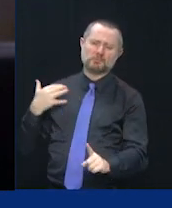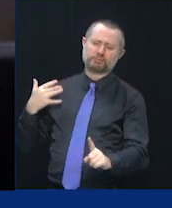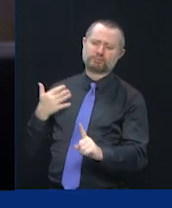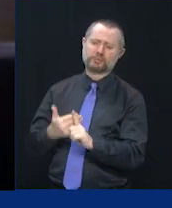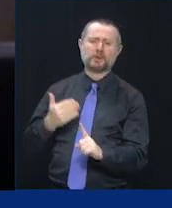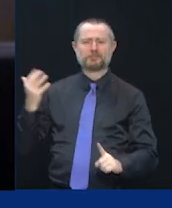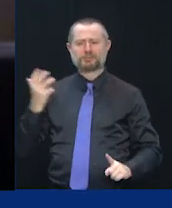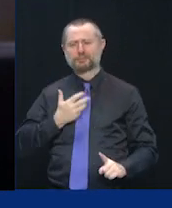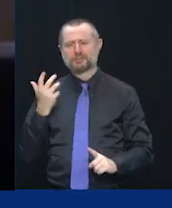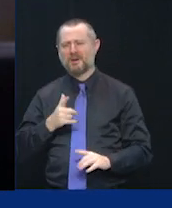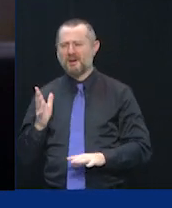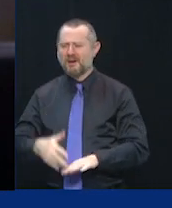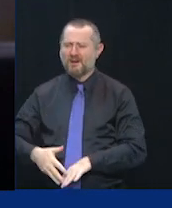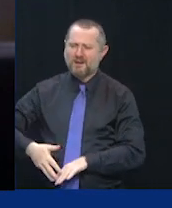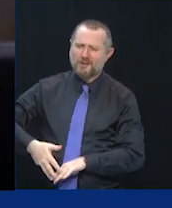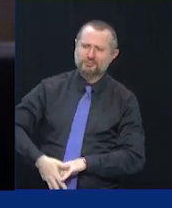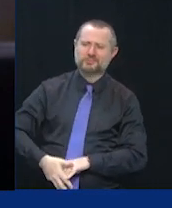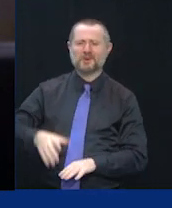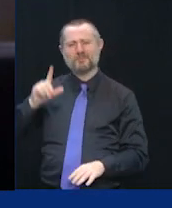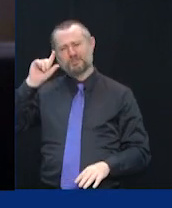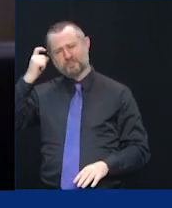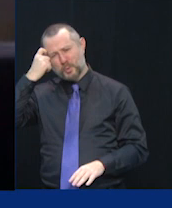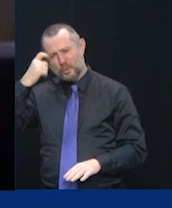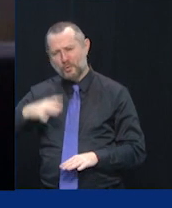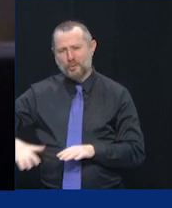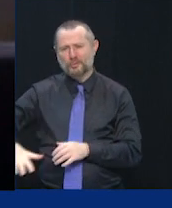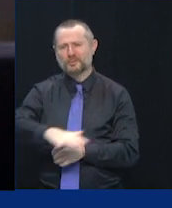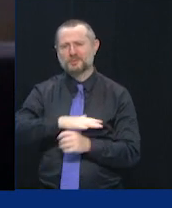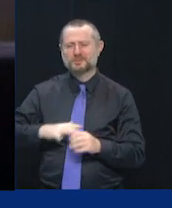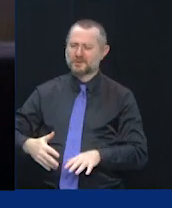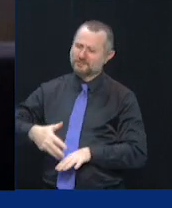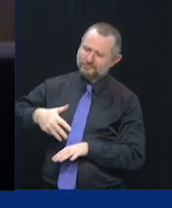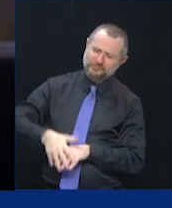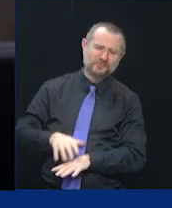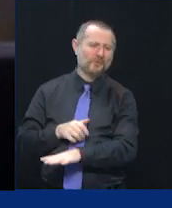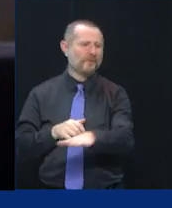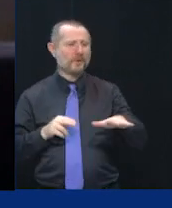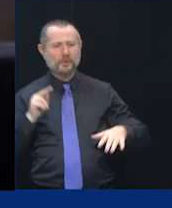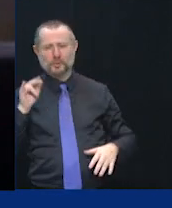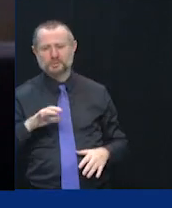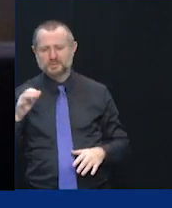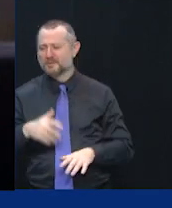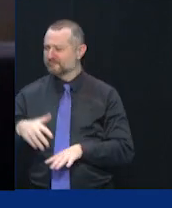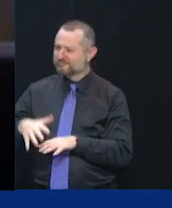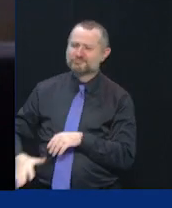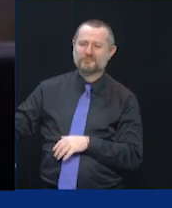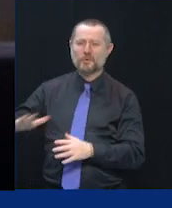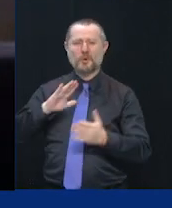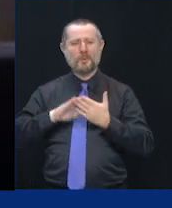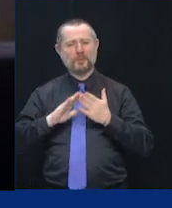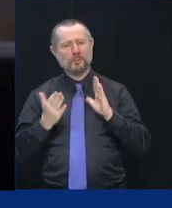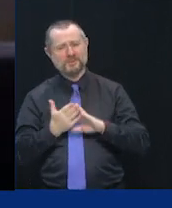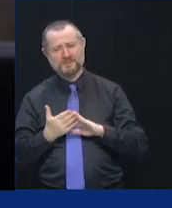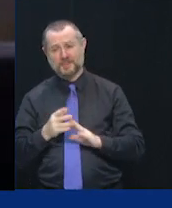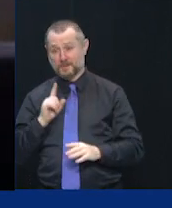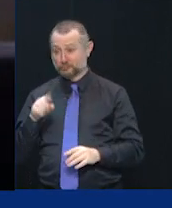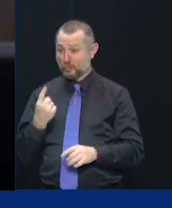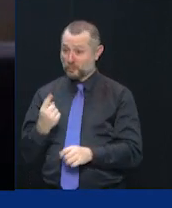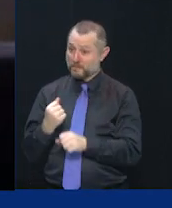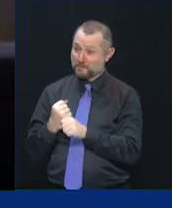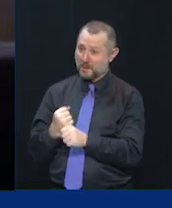of the city and the Bronx. We're part of the Bronx community. And this is bigger than baseball. This is a bigger